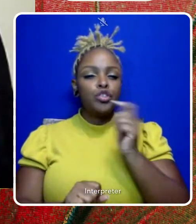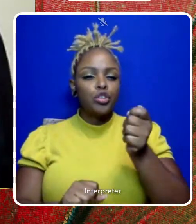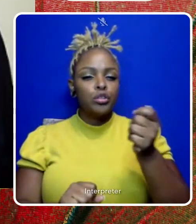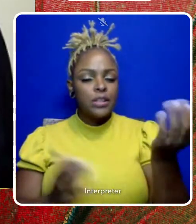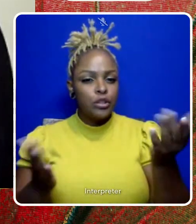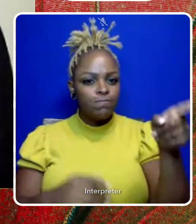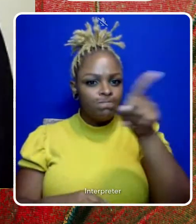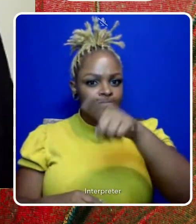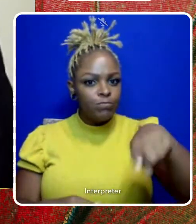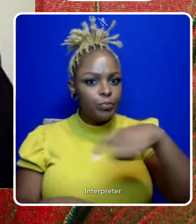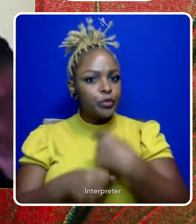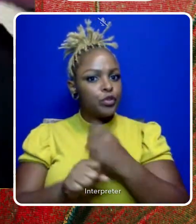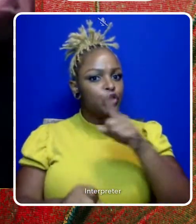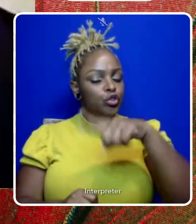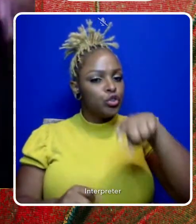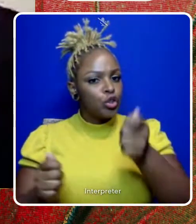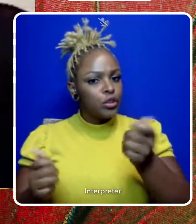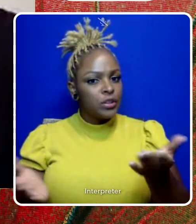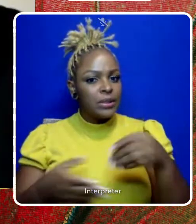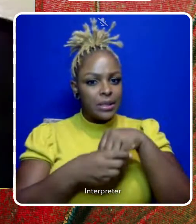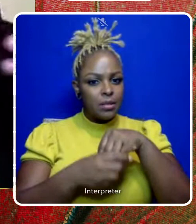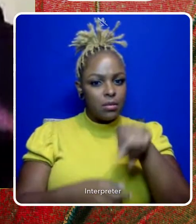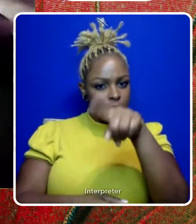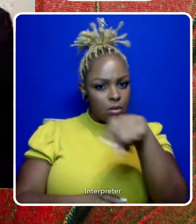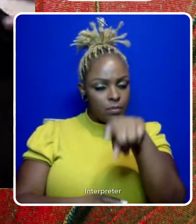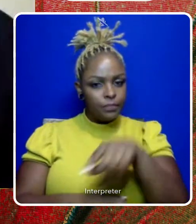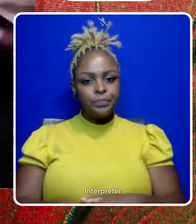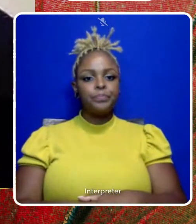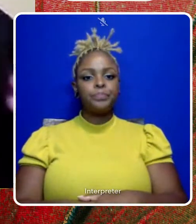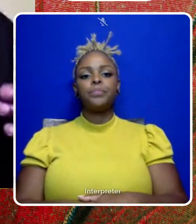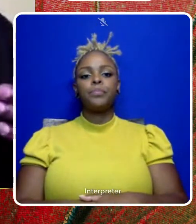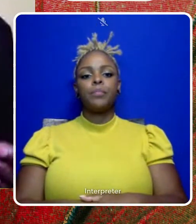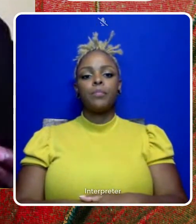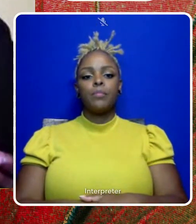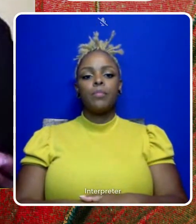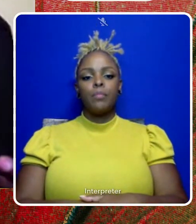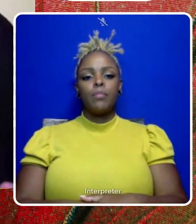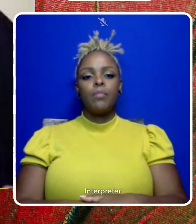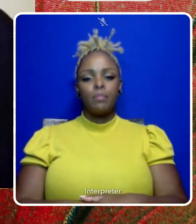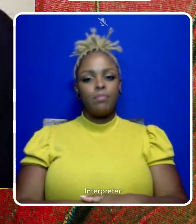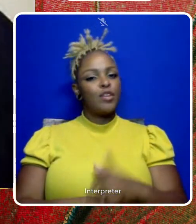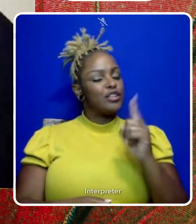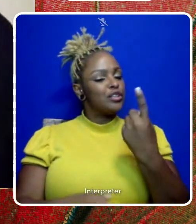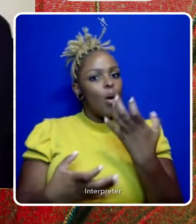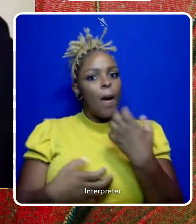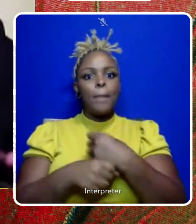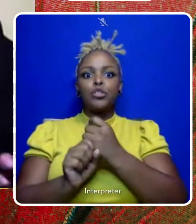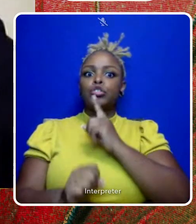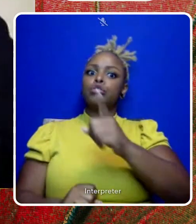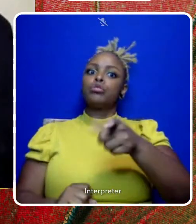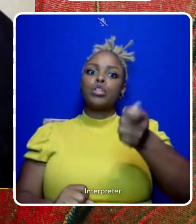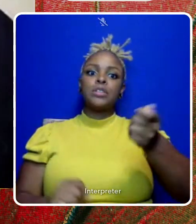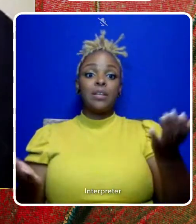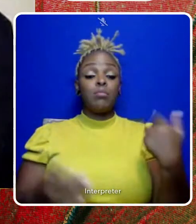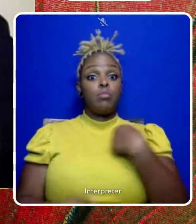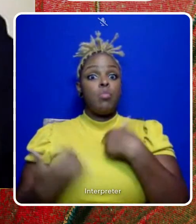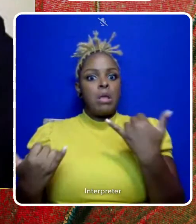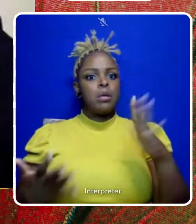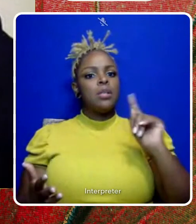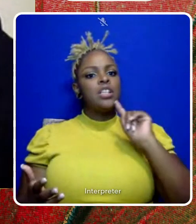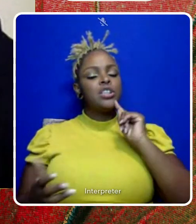inside. I just want to make sure all my judges up right now because it's intense. It's intense, you know. It's intense, you